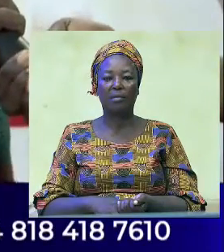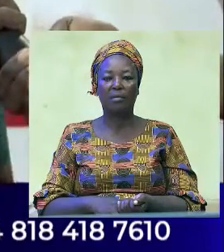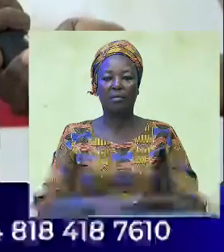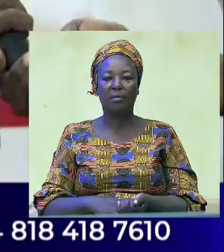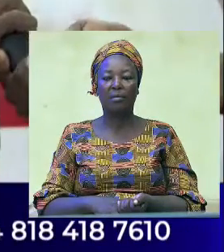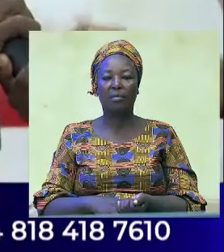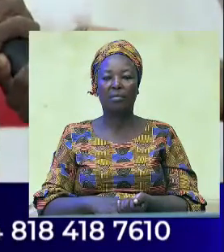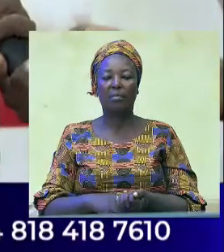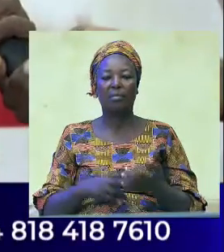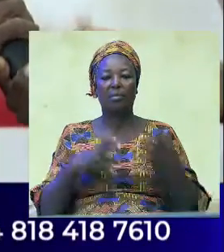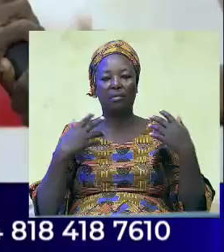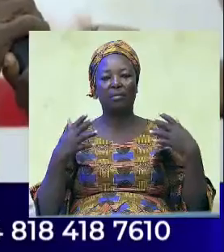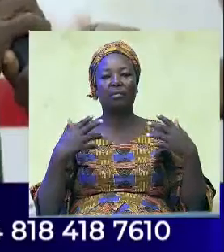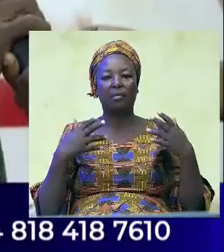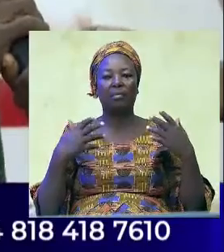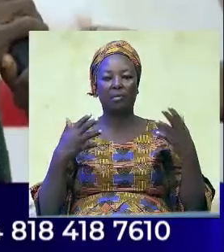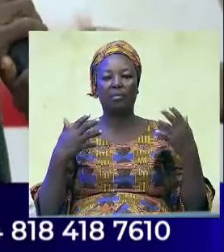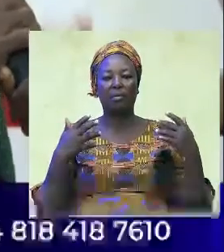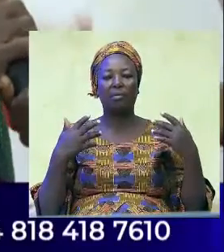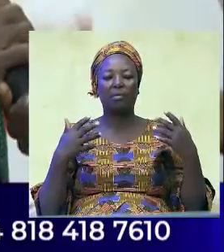Ije meje for 3 years.